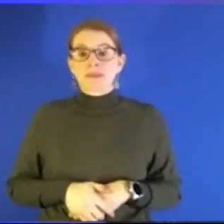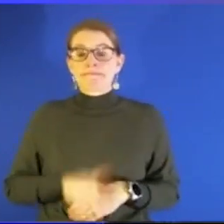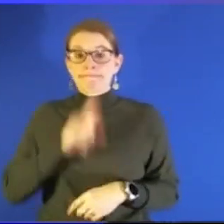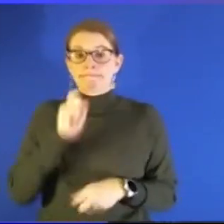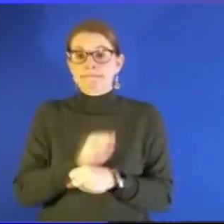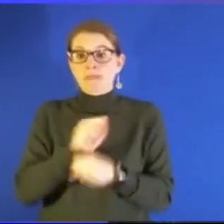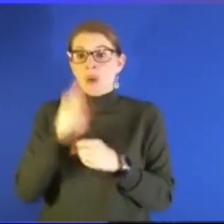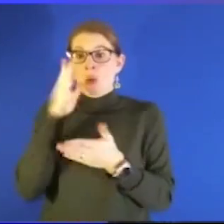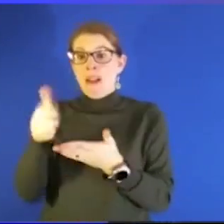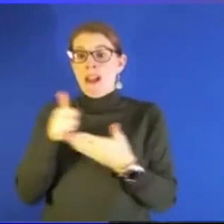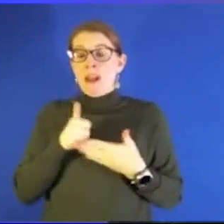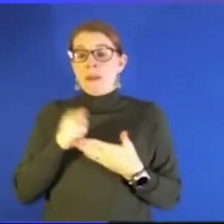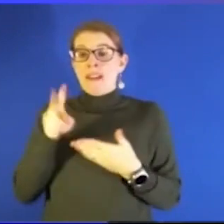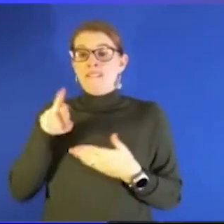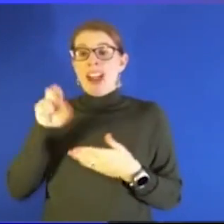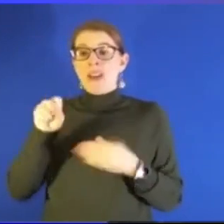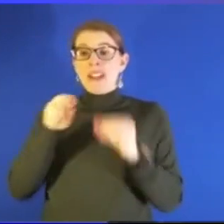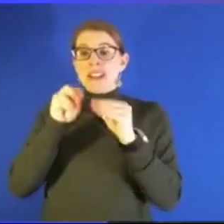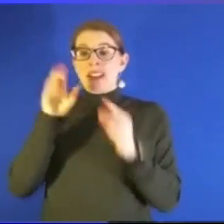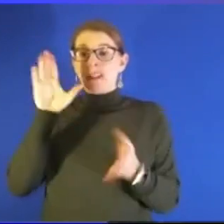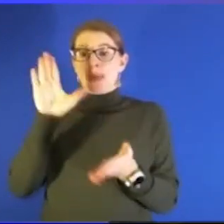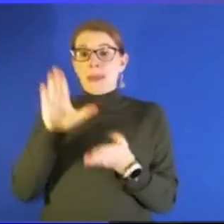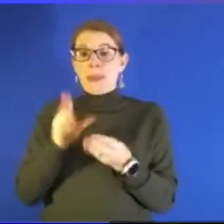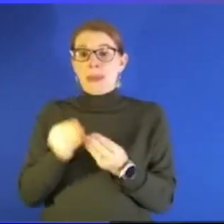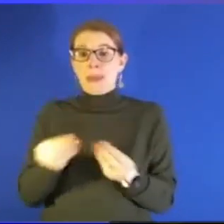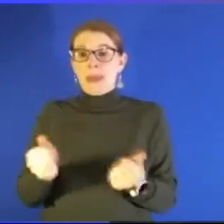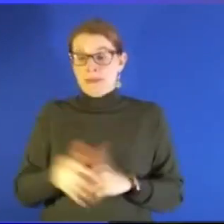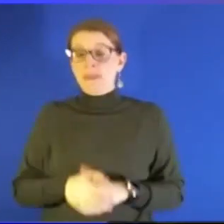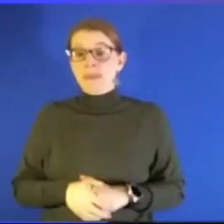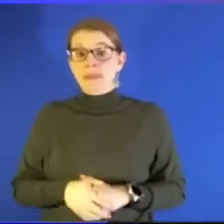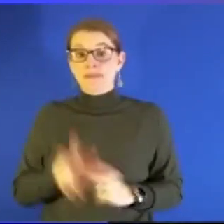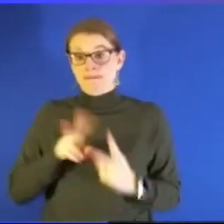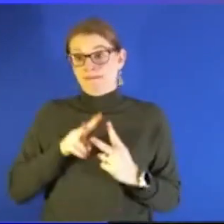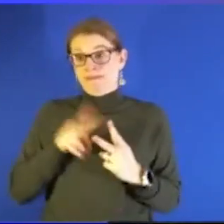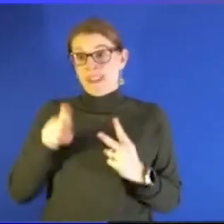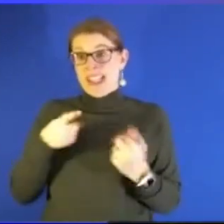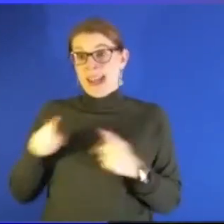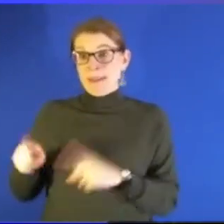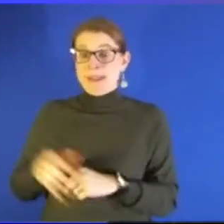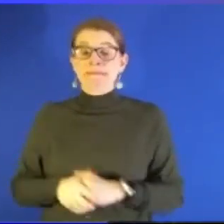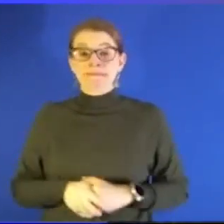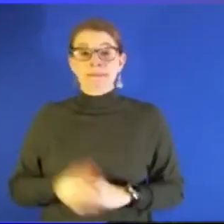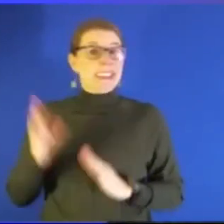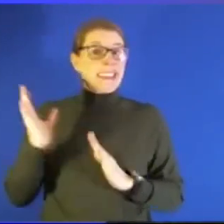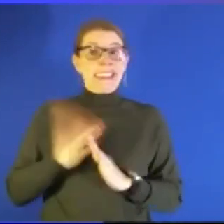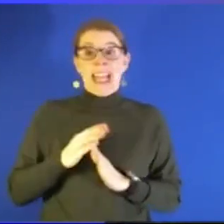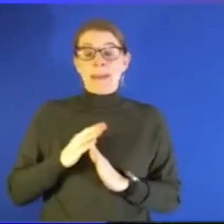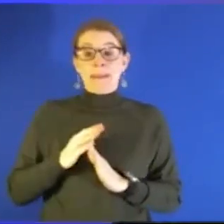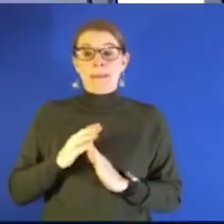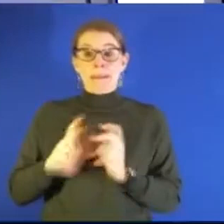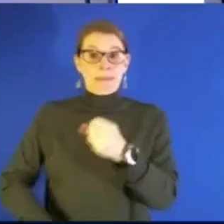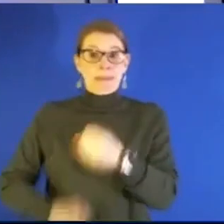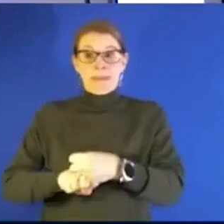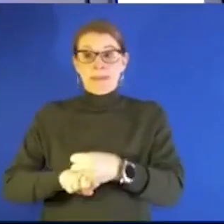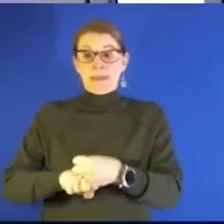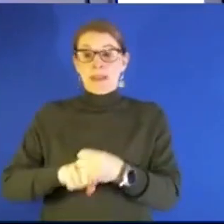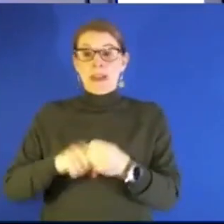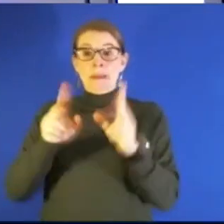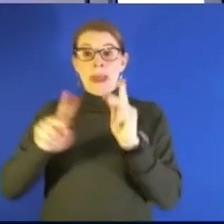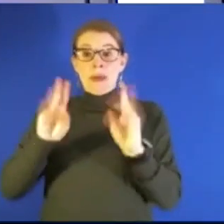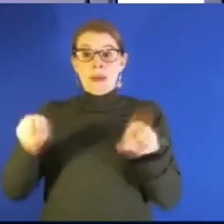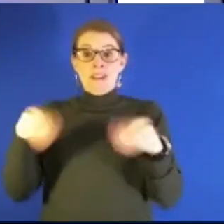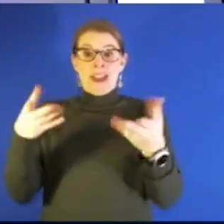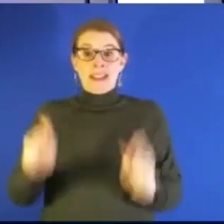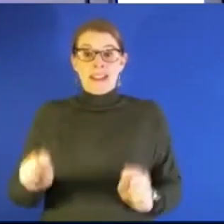down, and that's really what needs to happen. That's the biggest contribution anybody in the community can make. Wear a mask. Wear